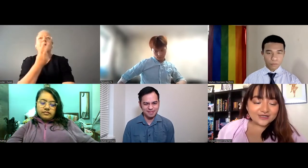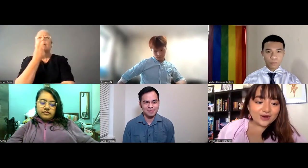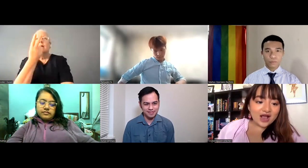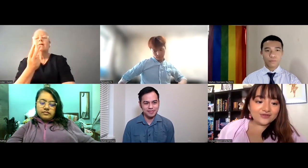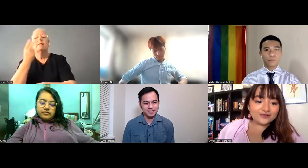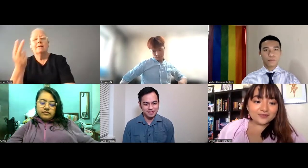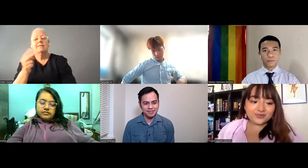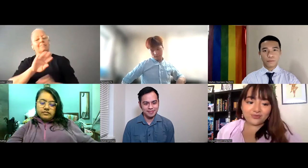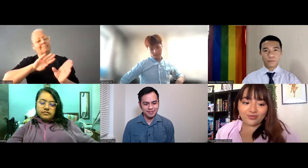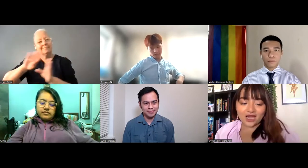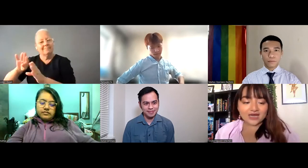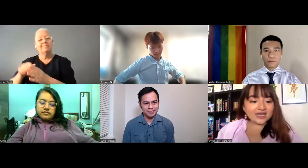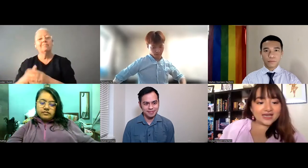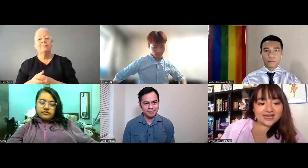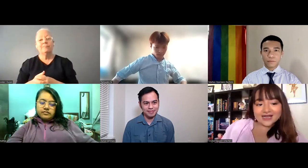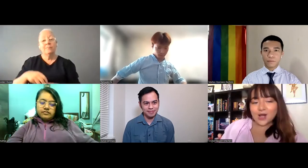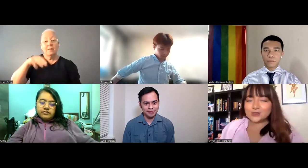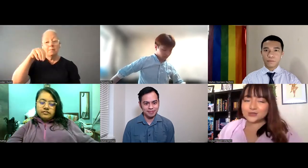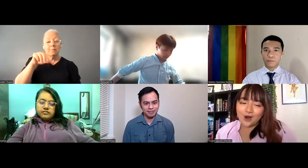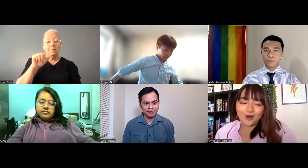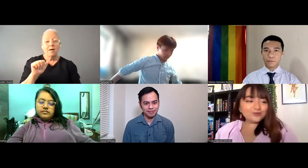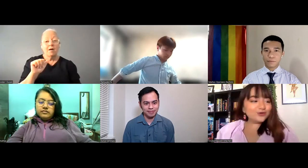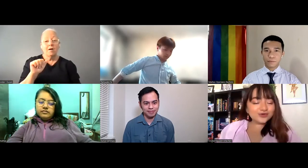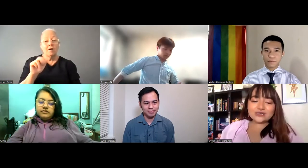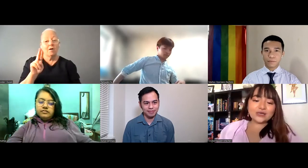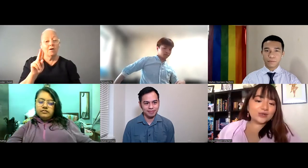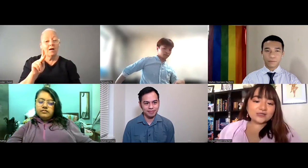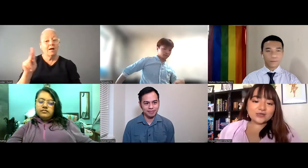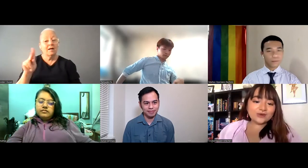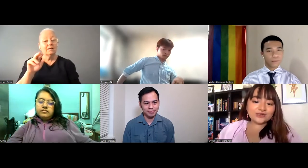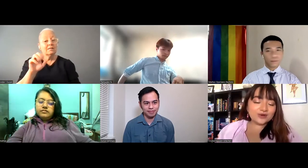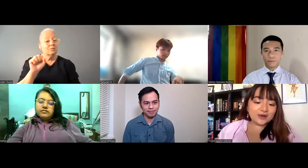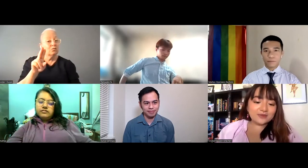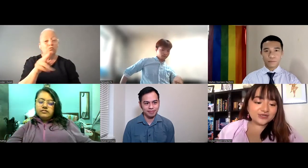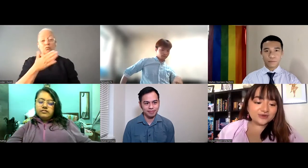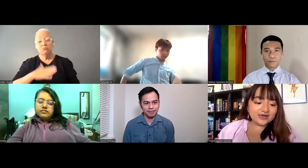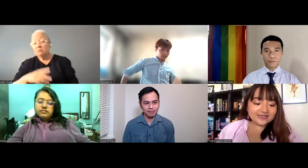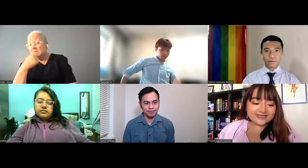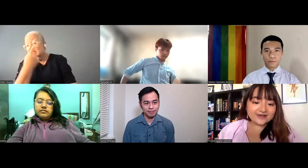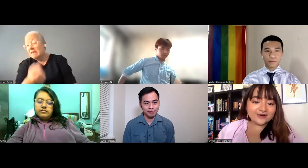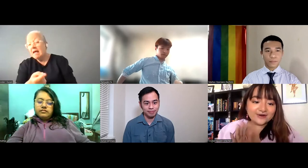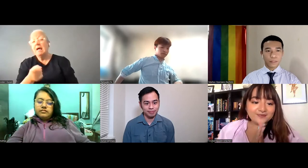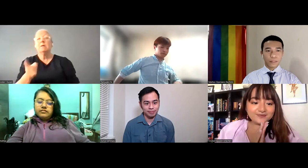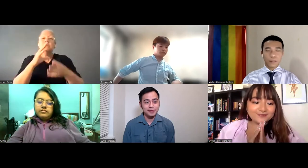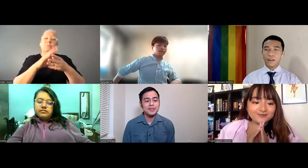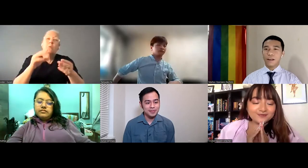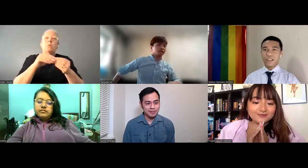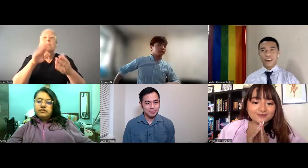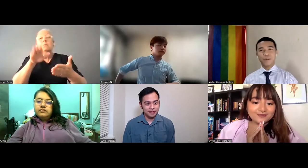Marcus, do you have any song, movie, series that you want to recommend to us?